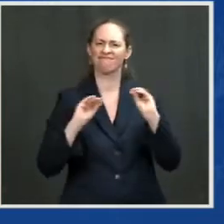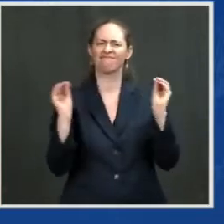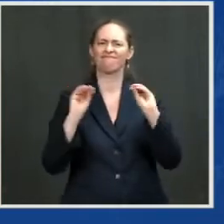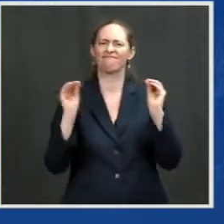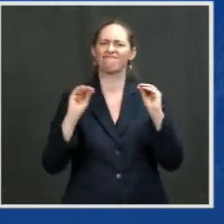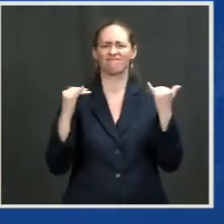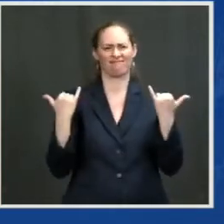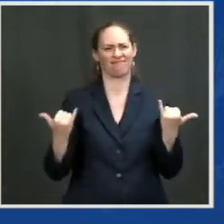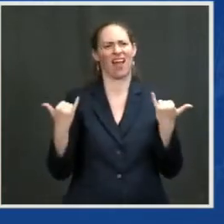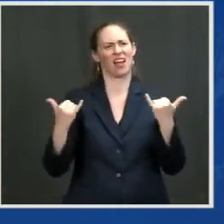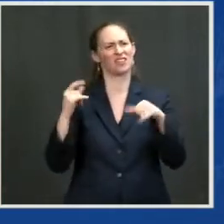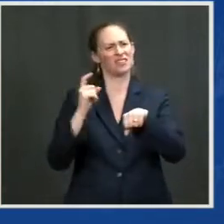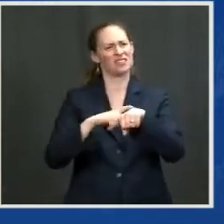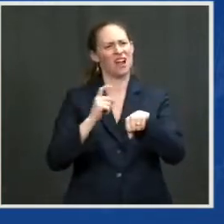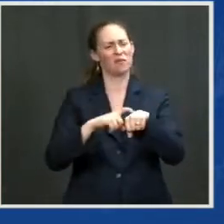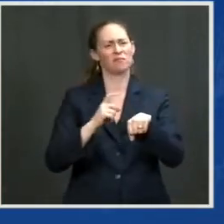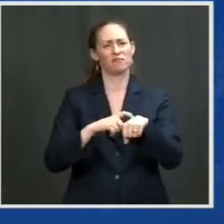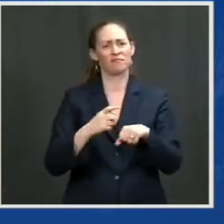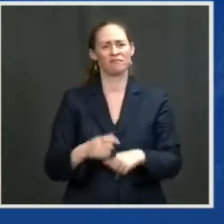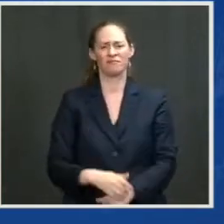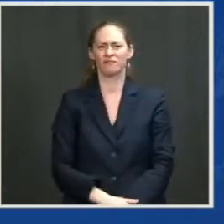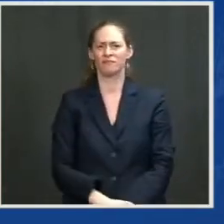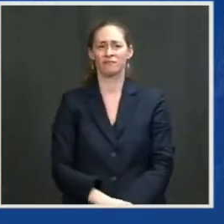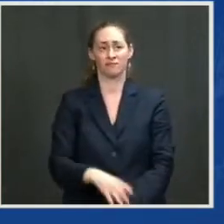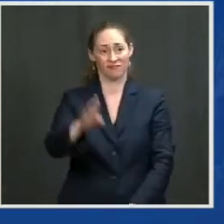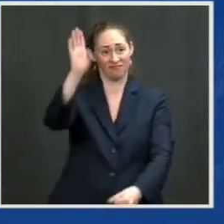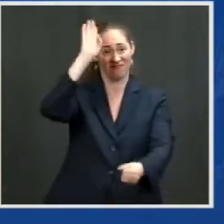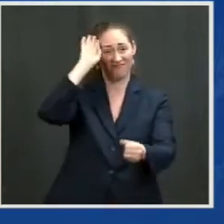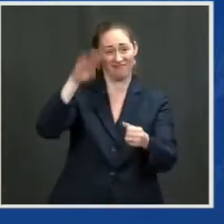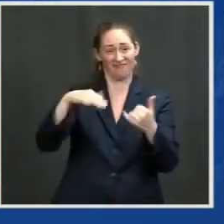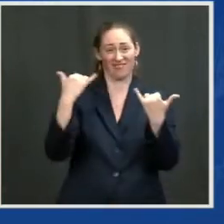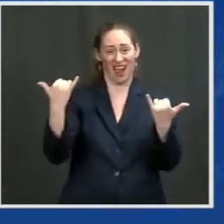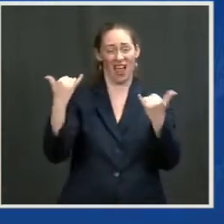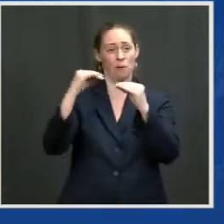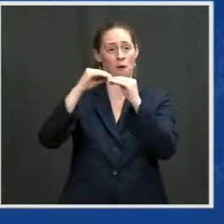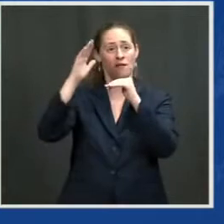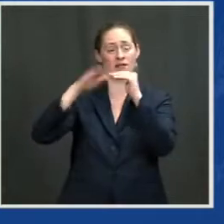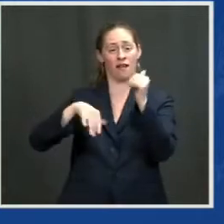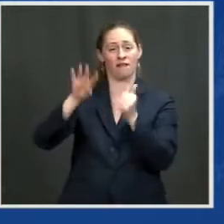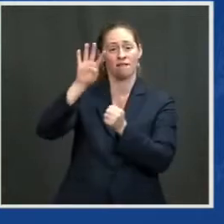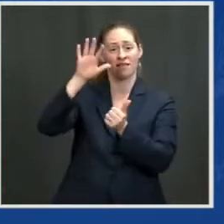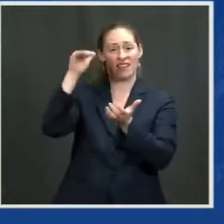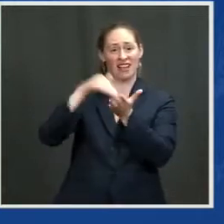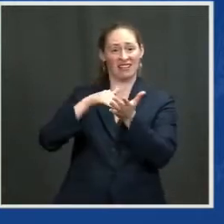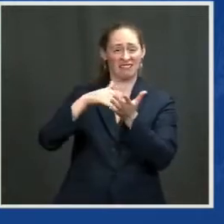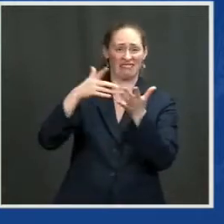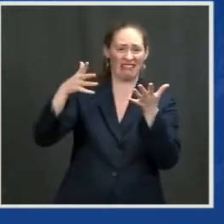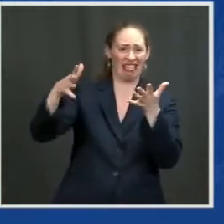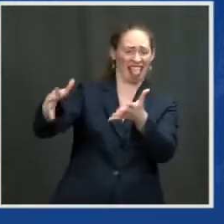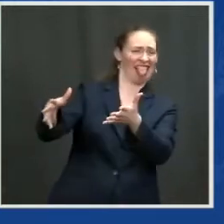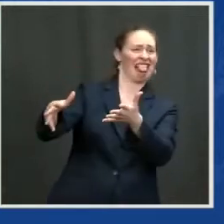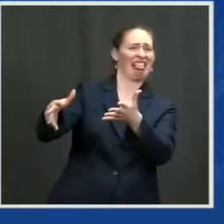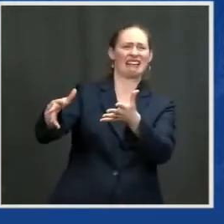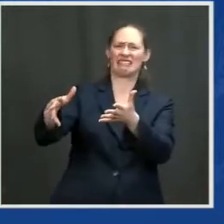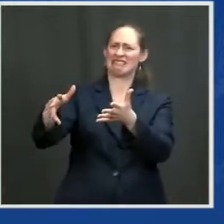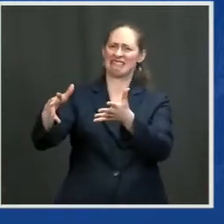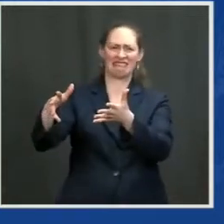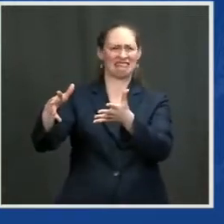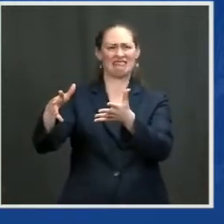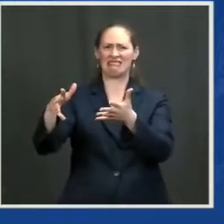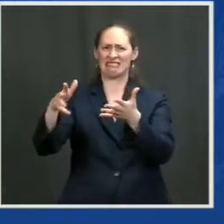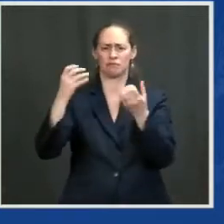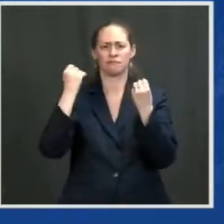45,000 bridges that are structurally deficient. Structurally deficient. Every day, Americans cross these